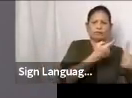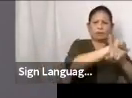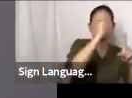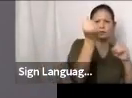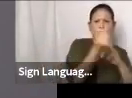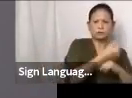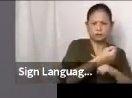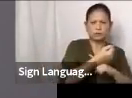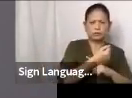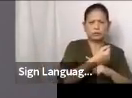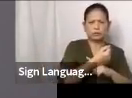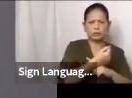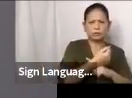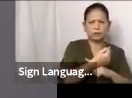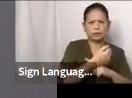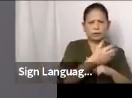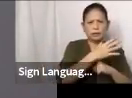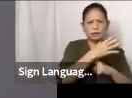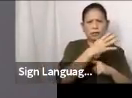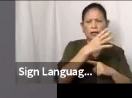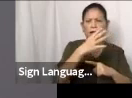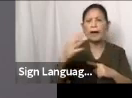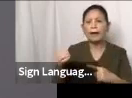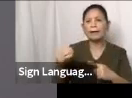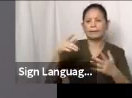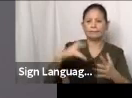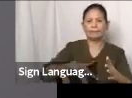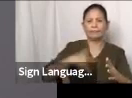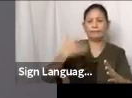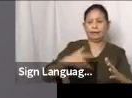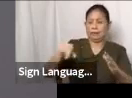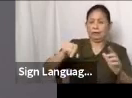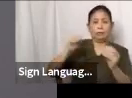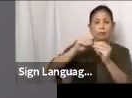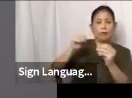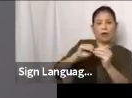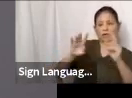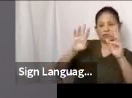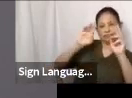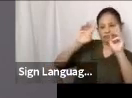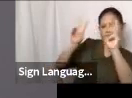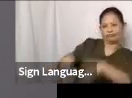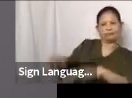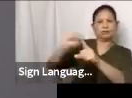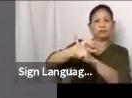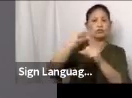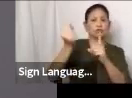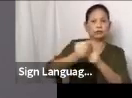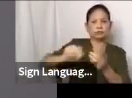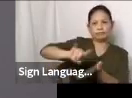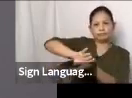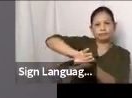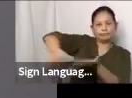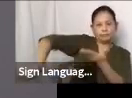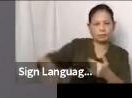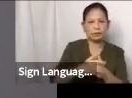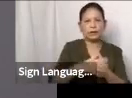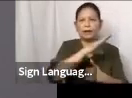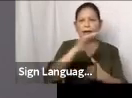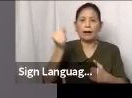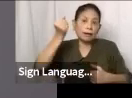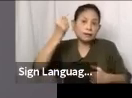at risk of becoming socially excluded. Limited knowledge and understanding of transgender